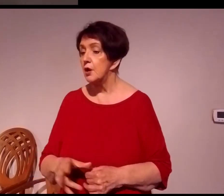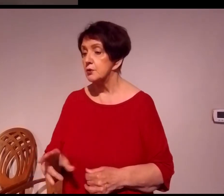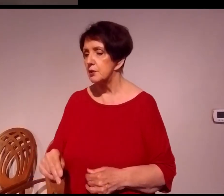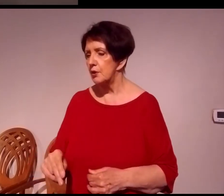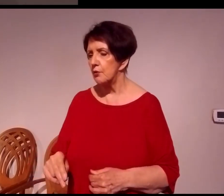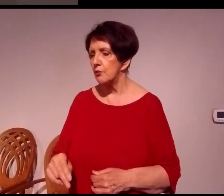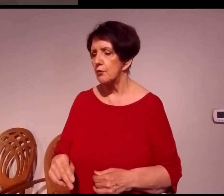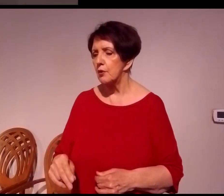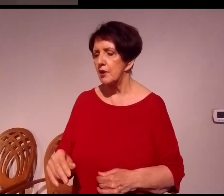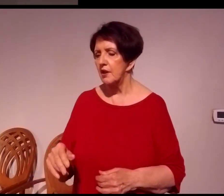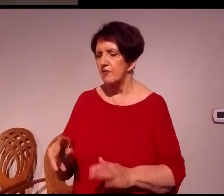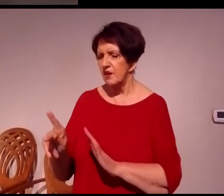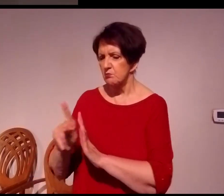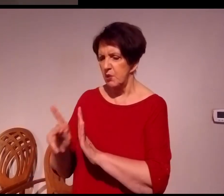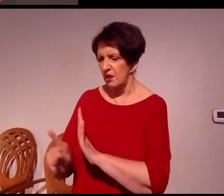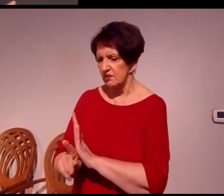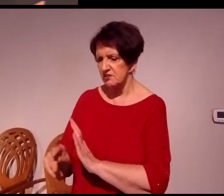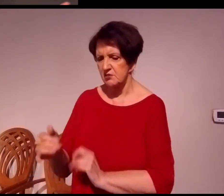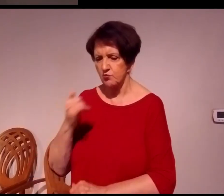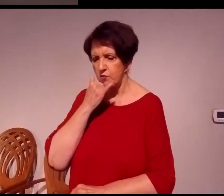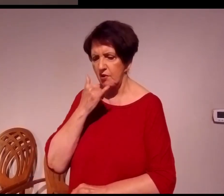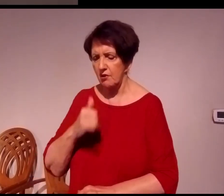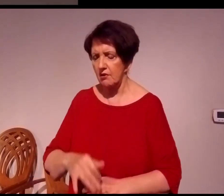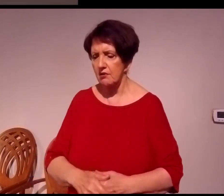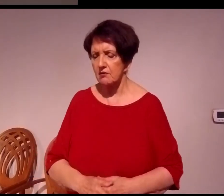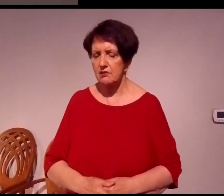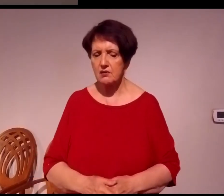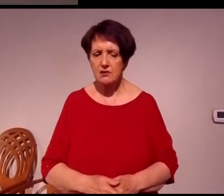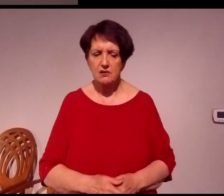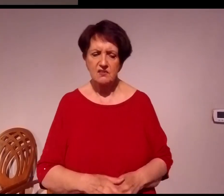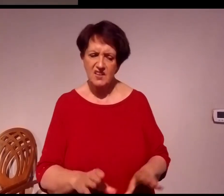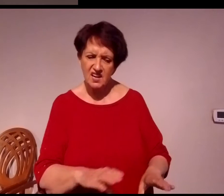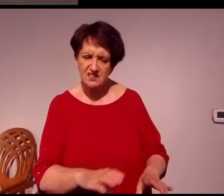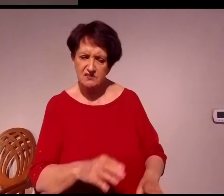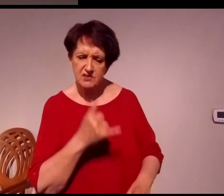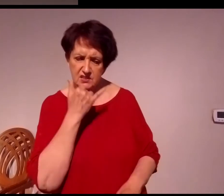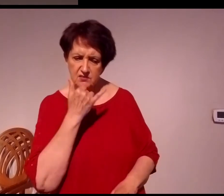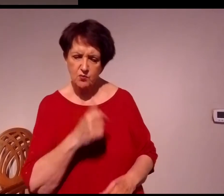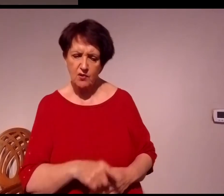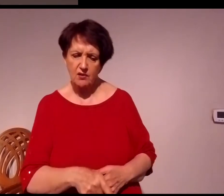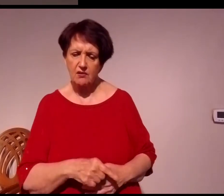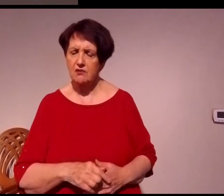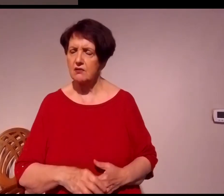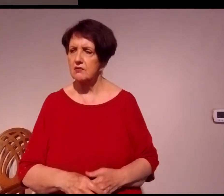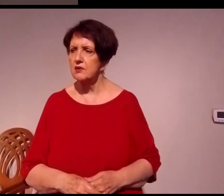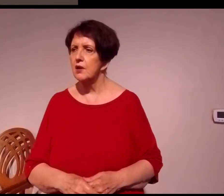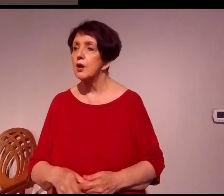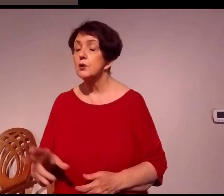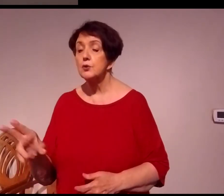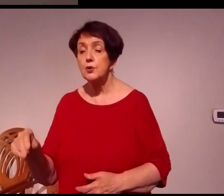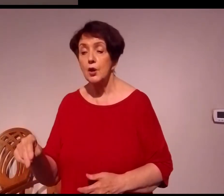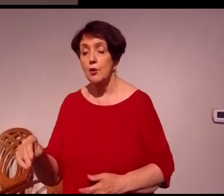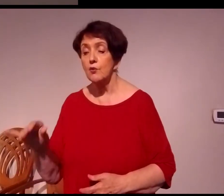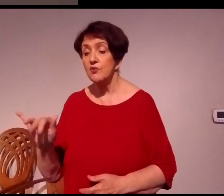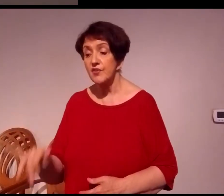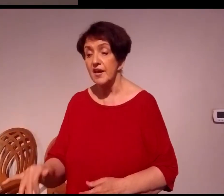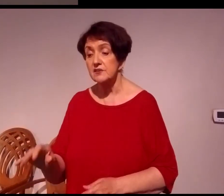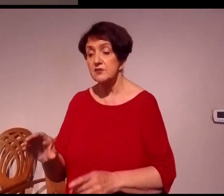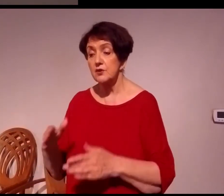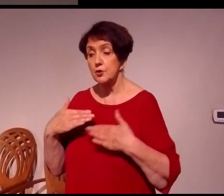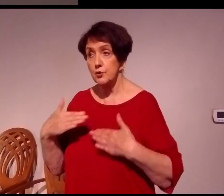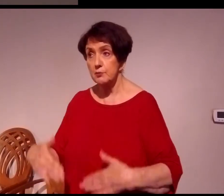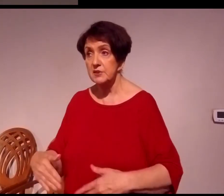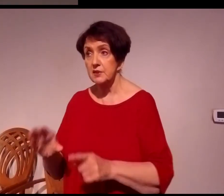that policy is wrong. It's not, no, that activity is wrong. It's, no, that is the human